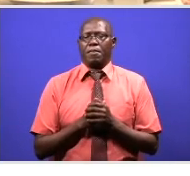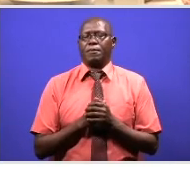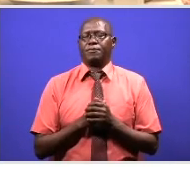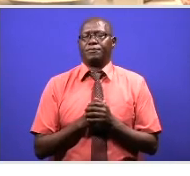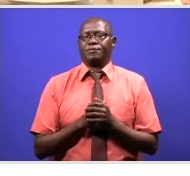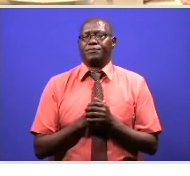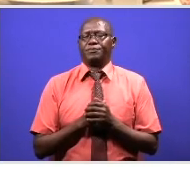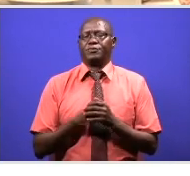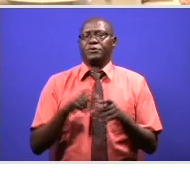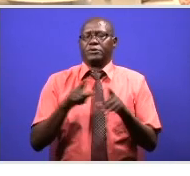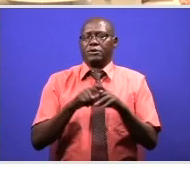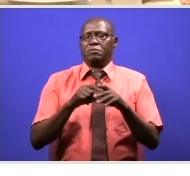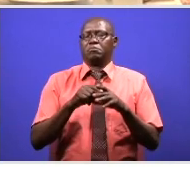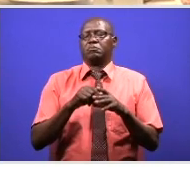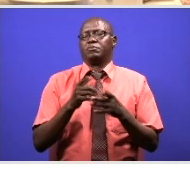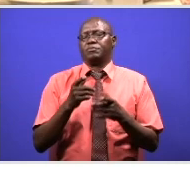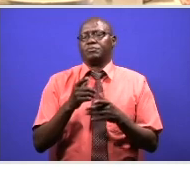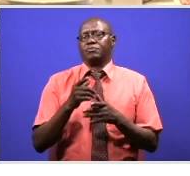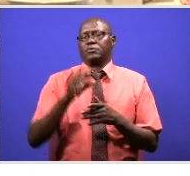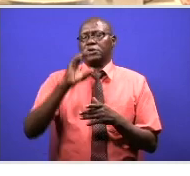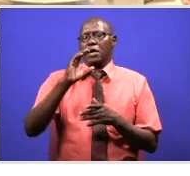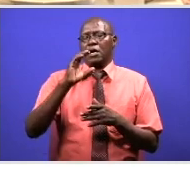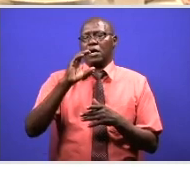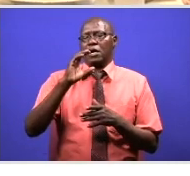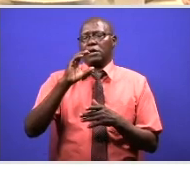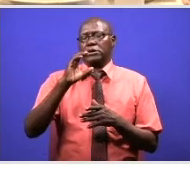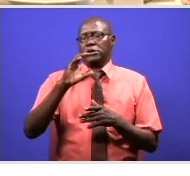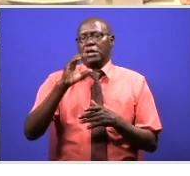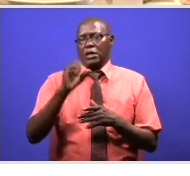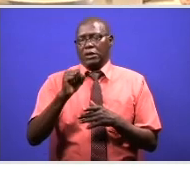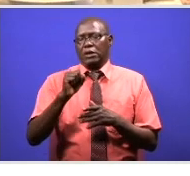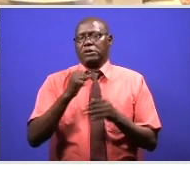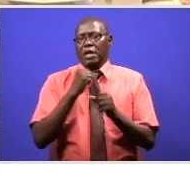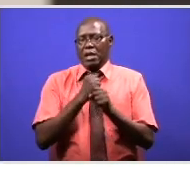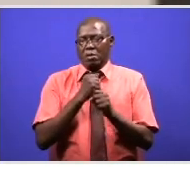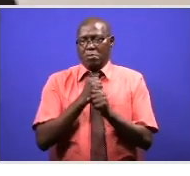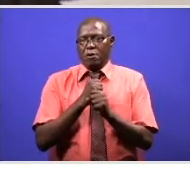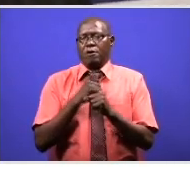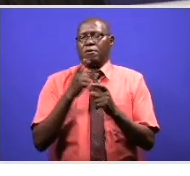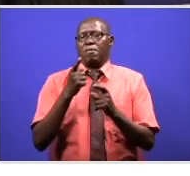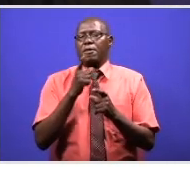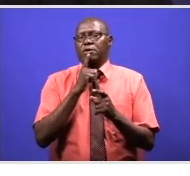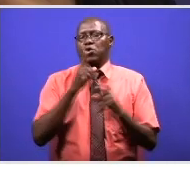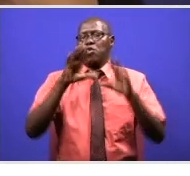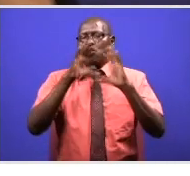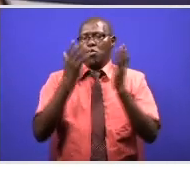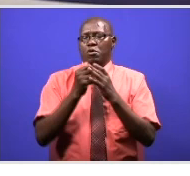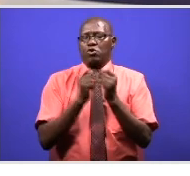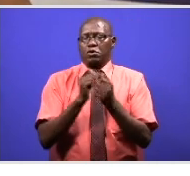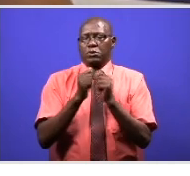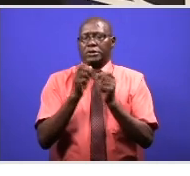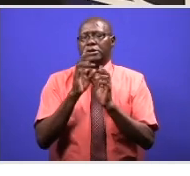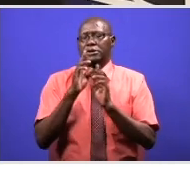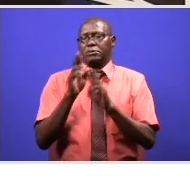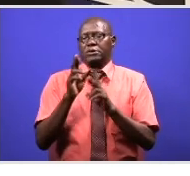Secretary of Labor and Social Security, Florence Bore, who acknowledged the ministry's need to foster a globally competitive, responsive,